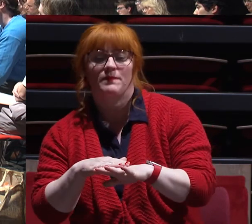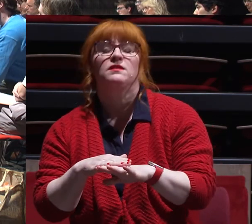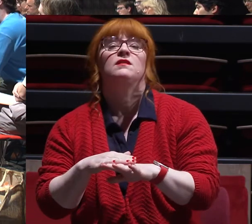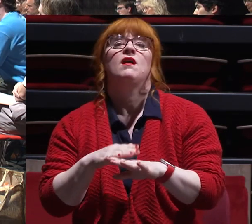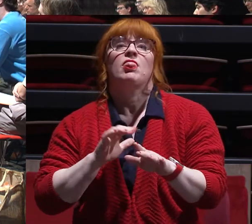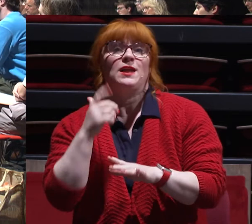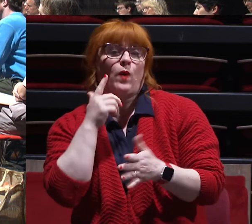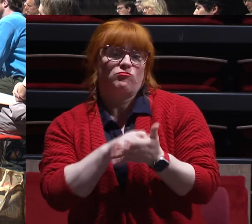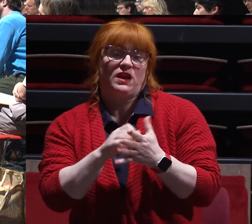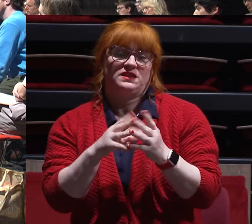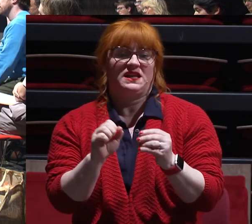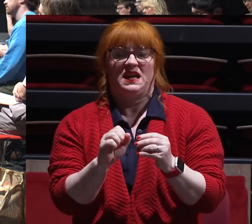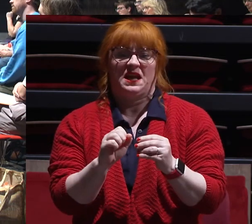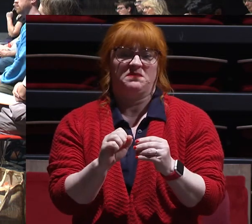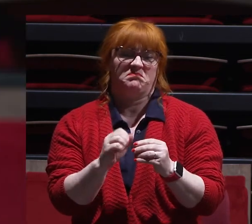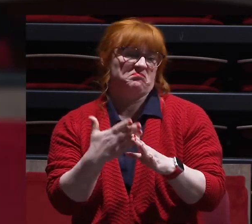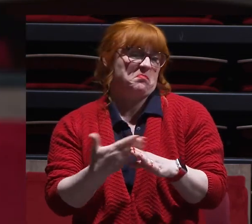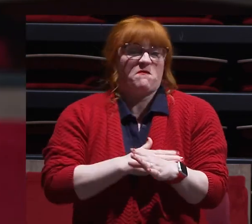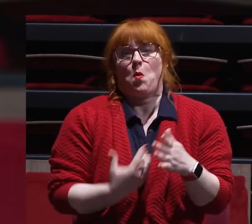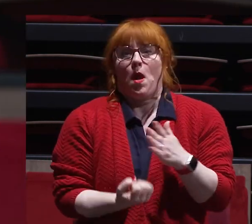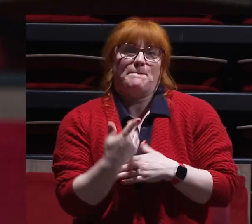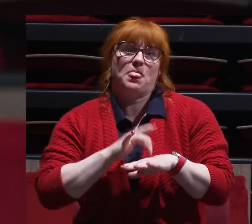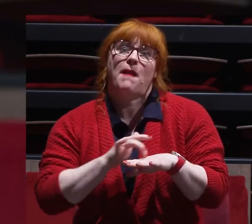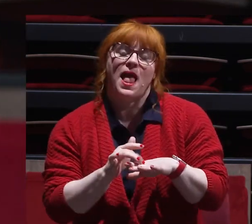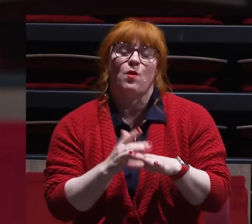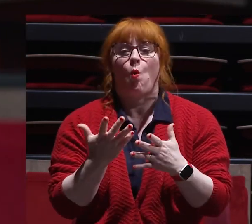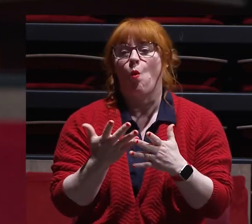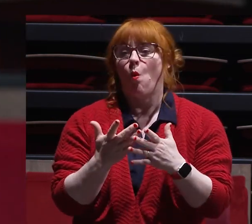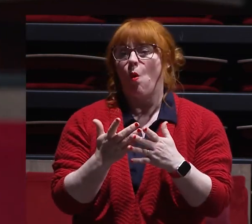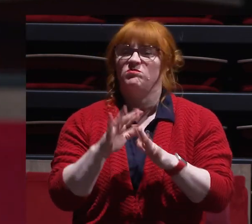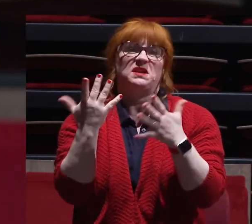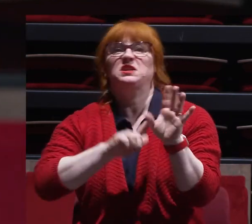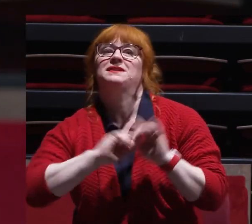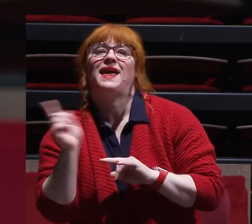the opening of your scene, or 10 years after. Like, try and